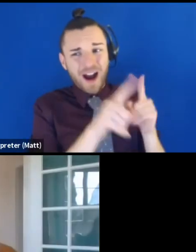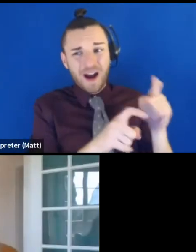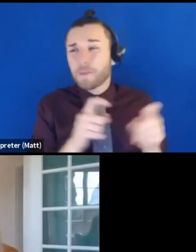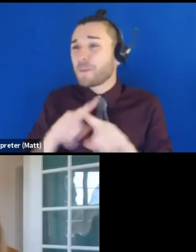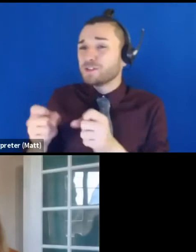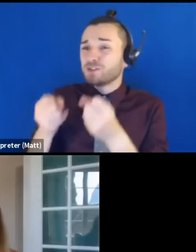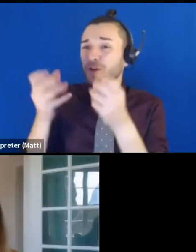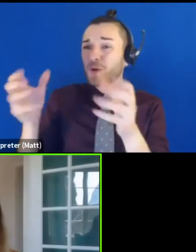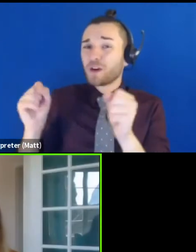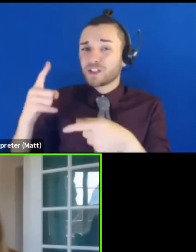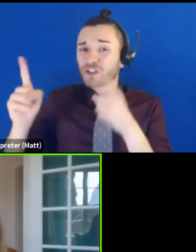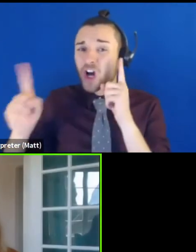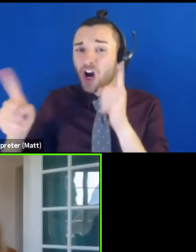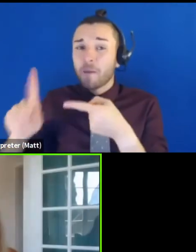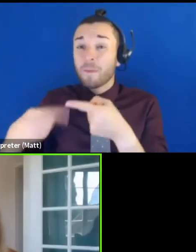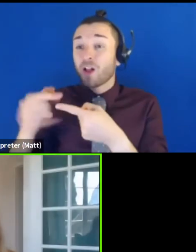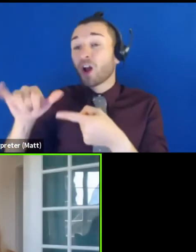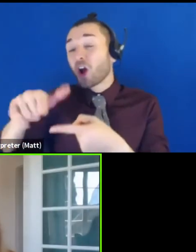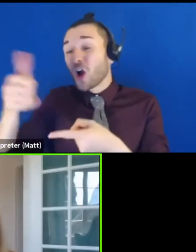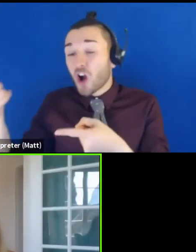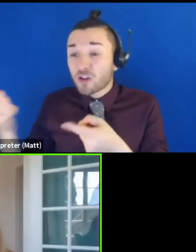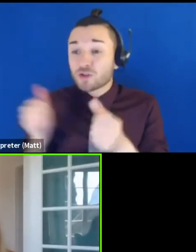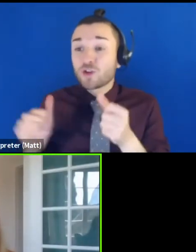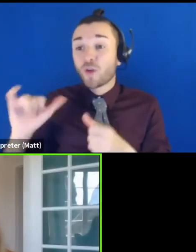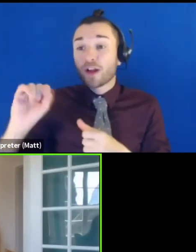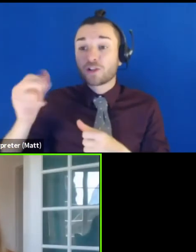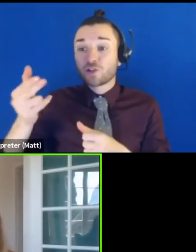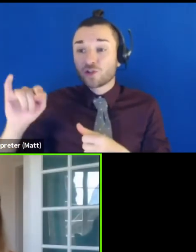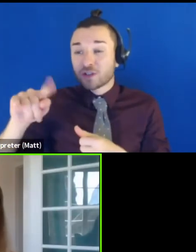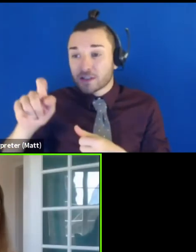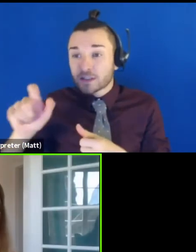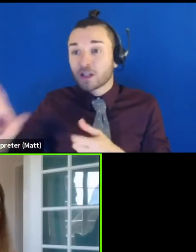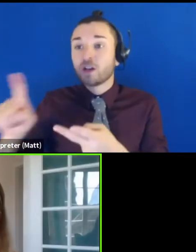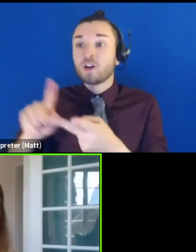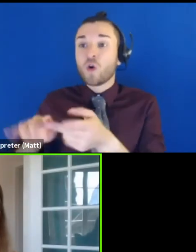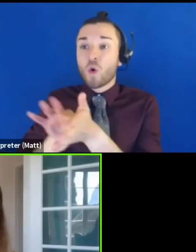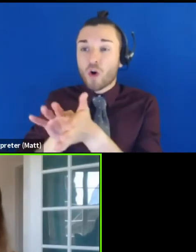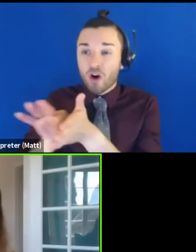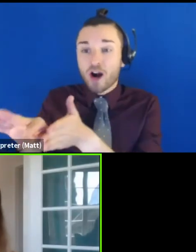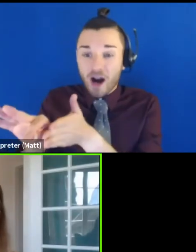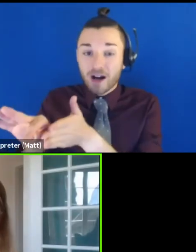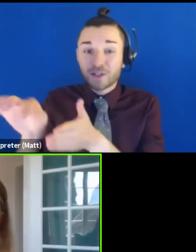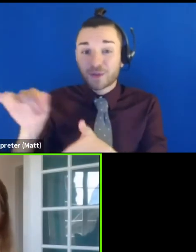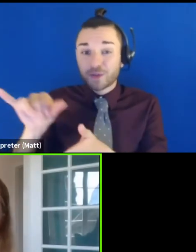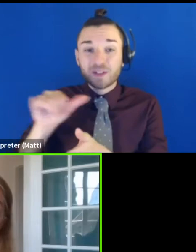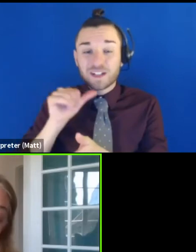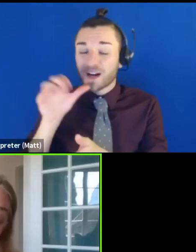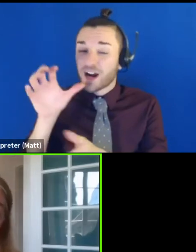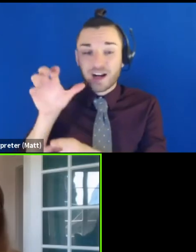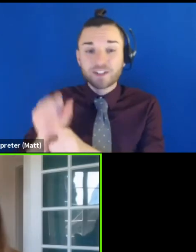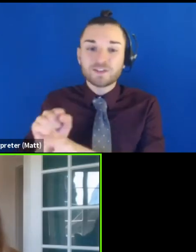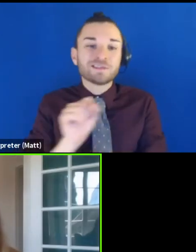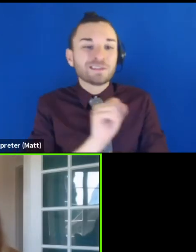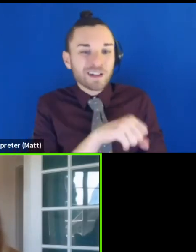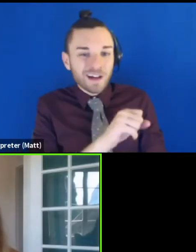and we were talking about comedies mostly, but. Yes, and it's really interesting that we were,